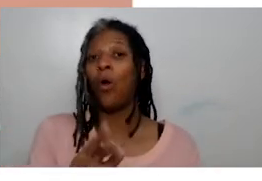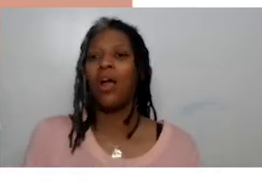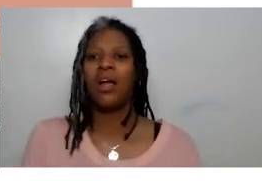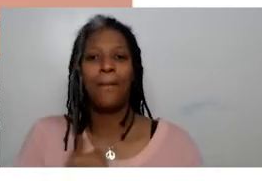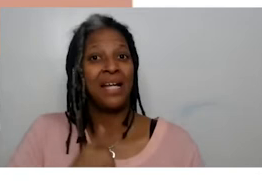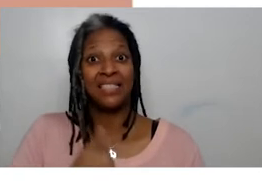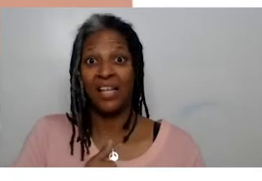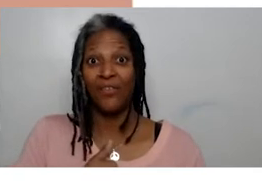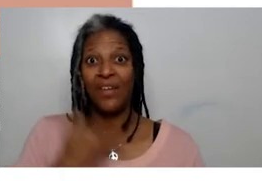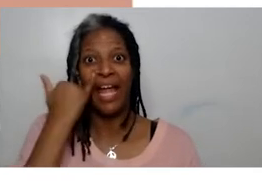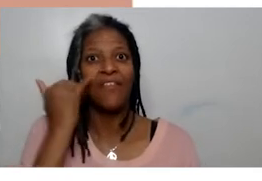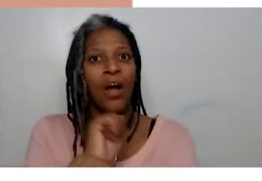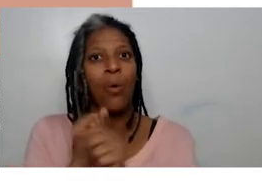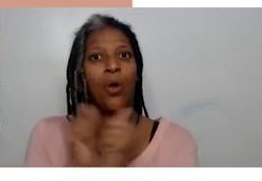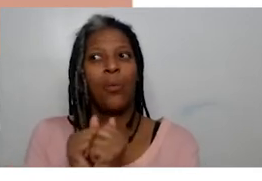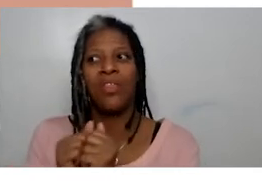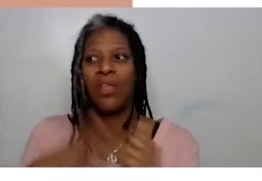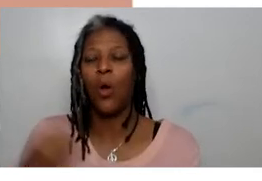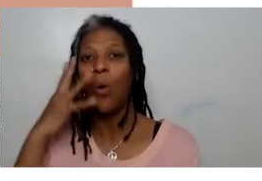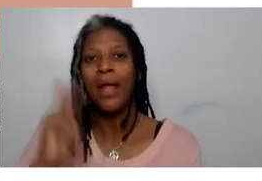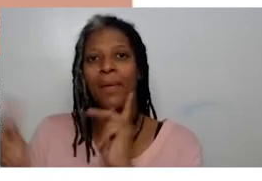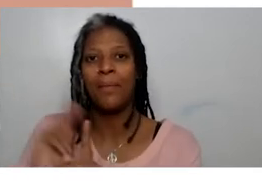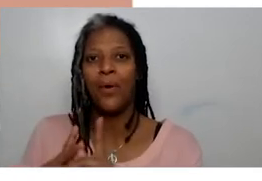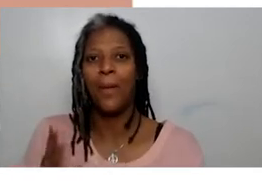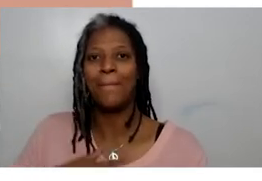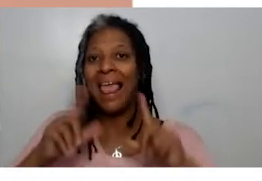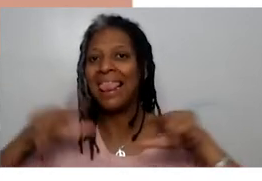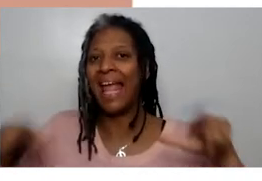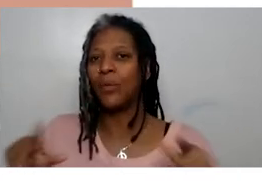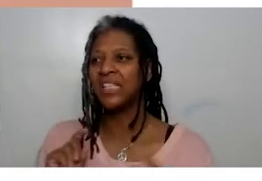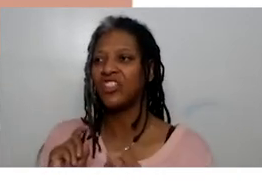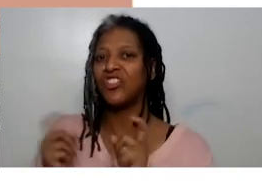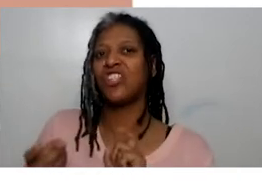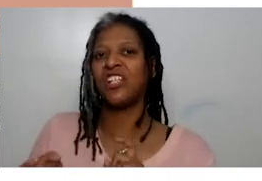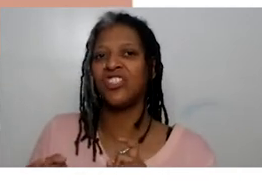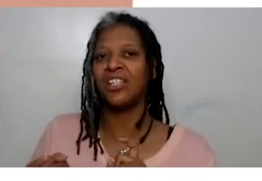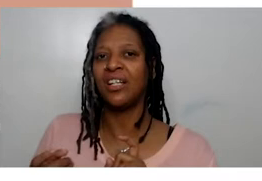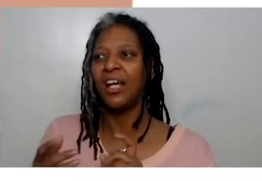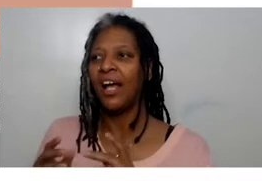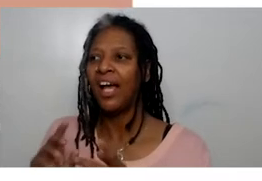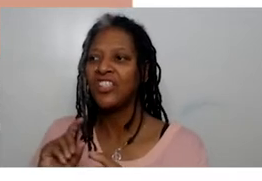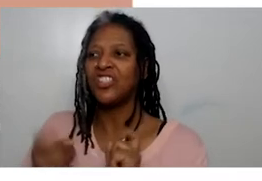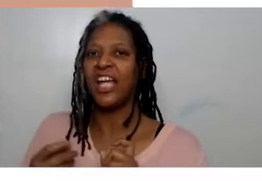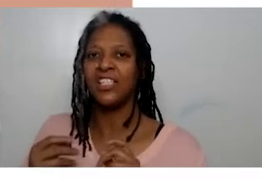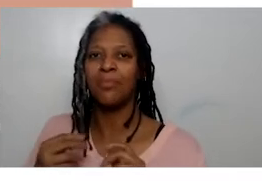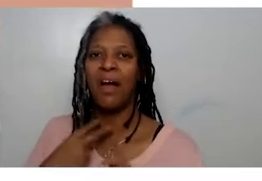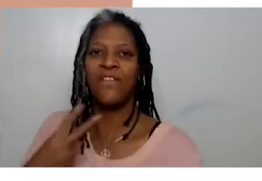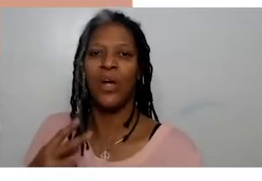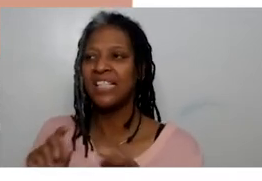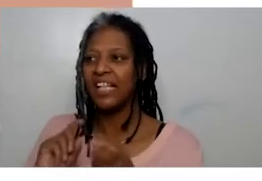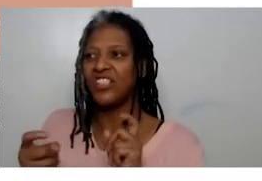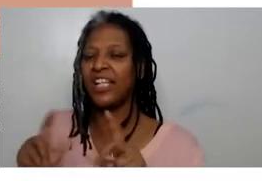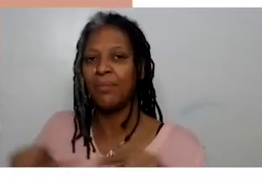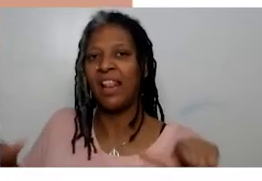uncomfortable. And when you get older, 65 and up, I see racial trauma, sexual trauma, physical trauma for